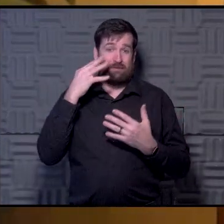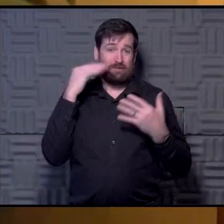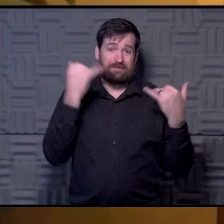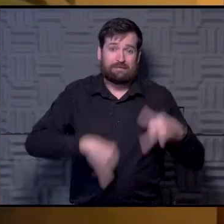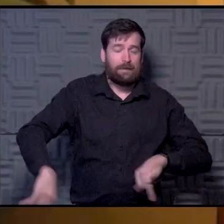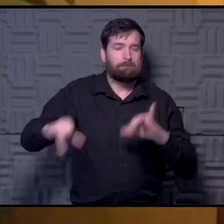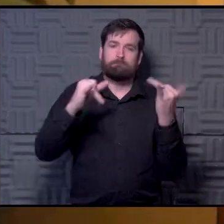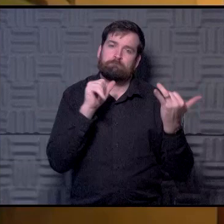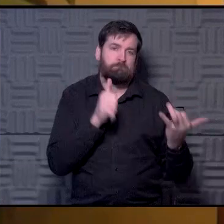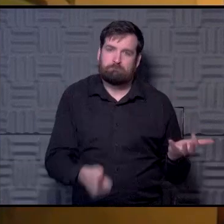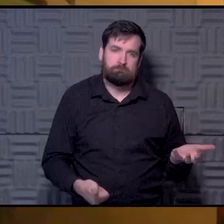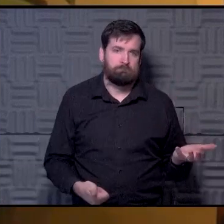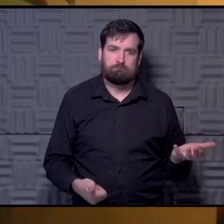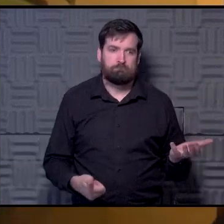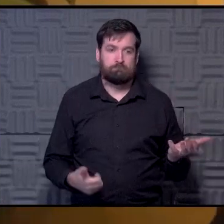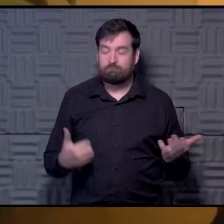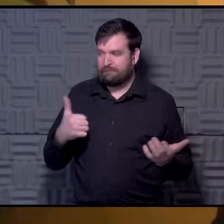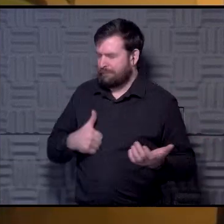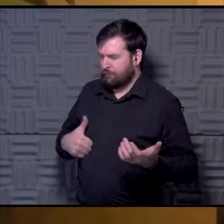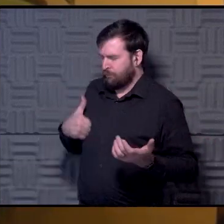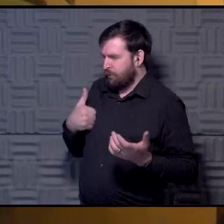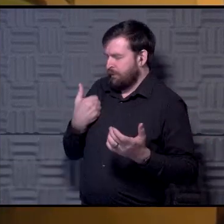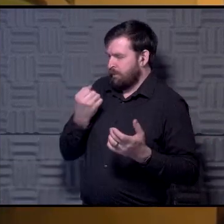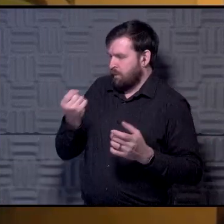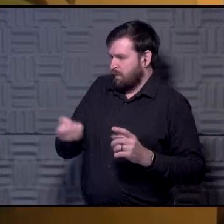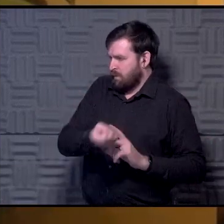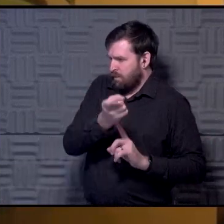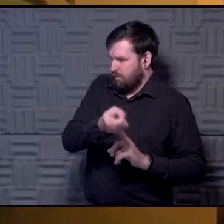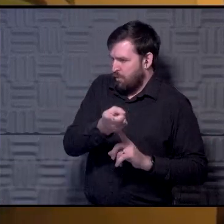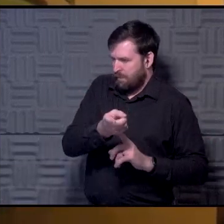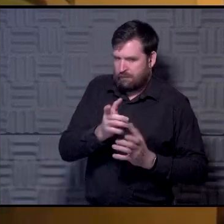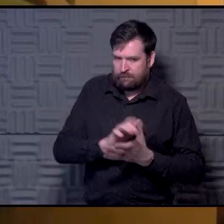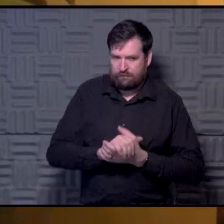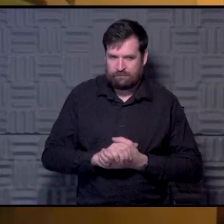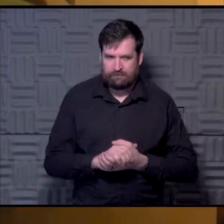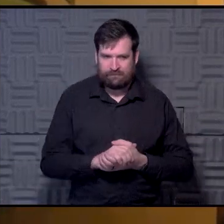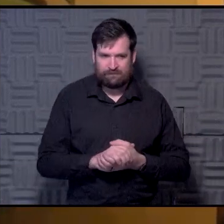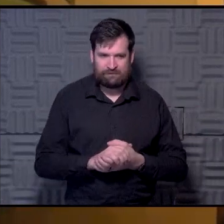same. I'm sorry, hold on one moment.